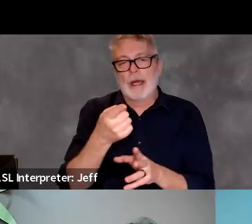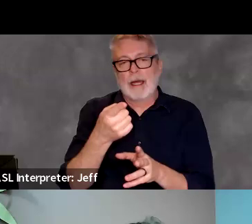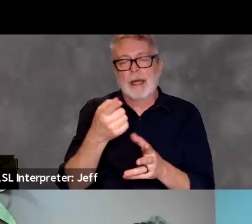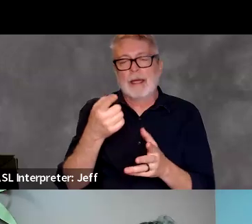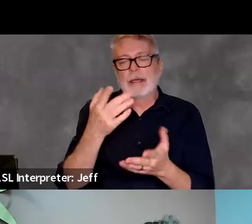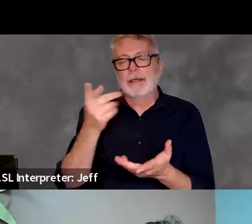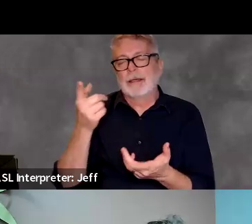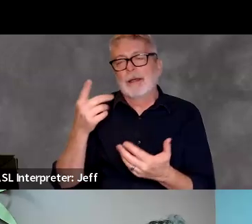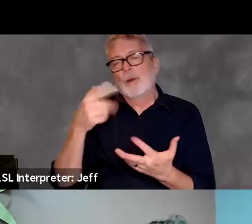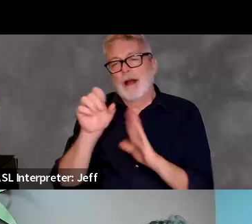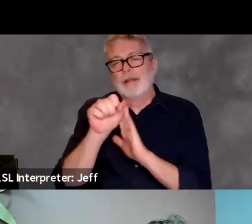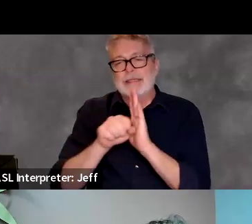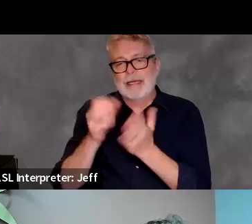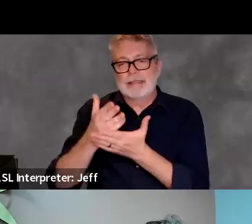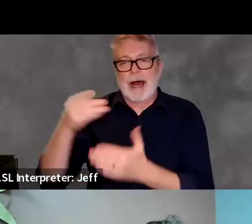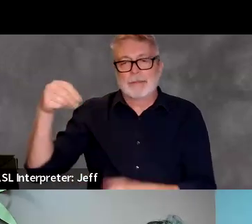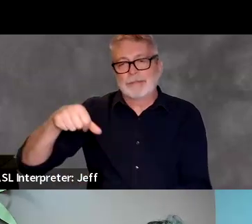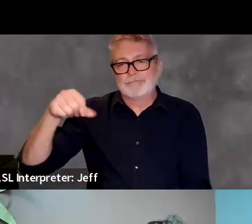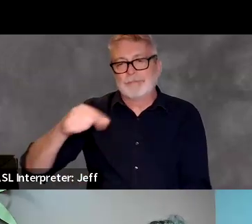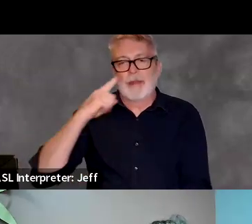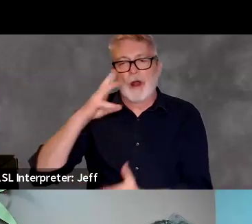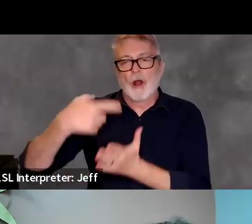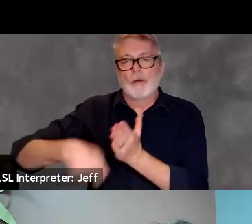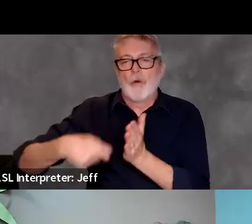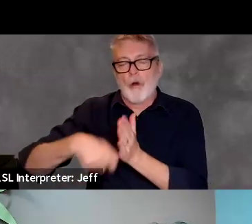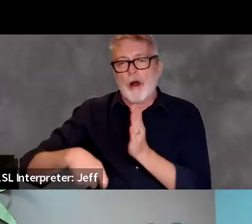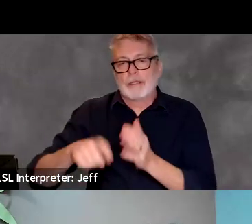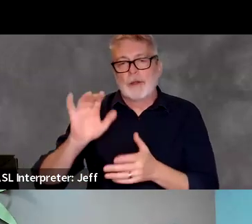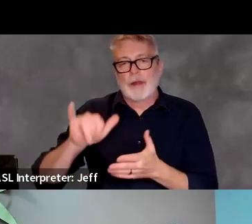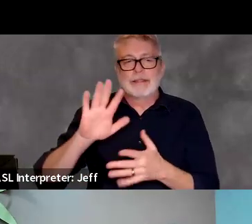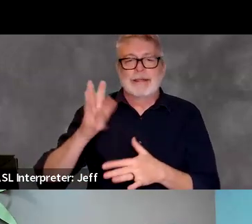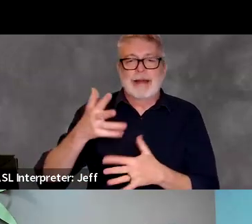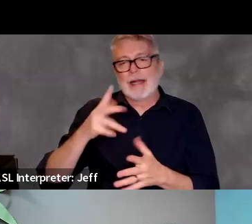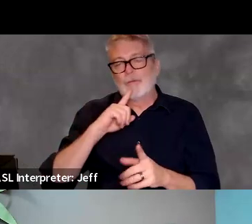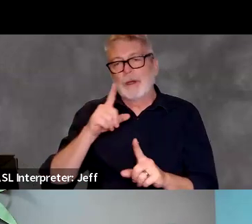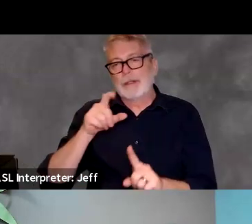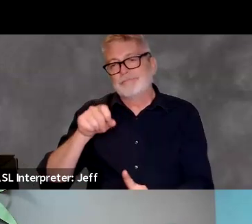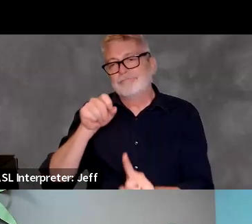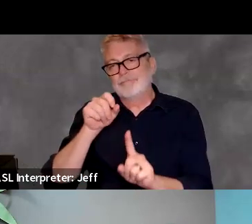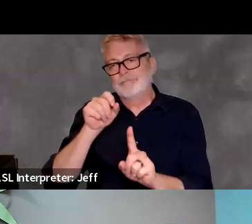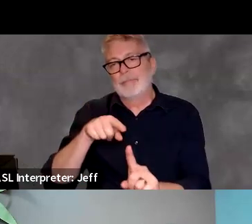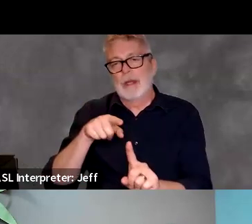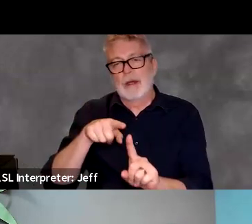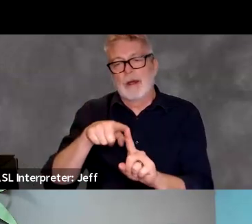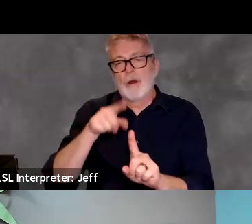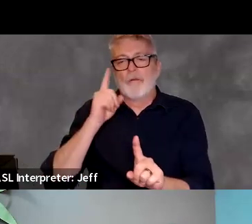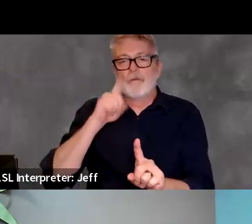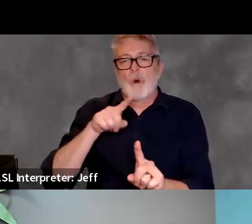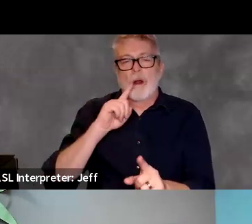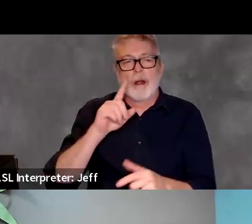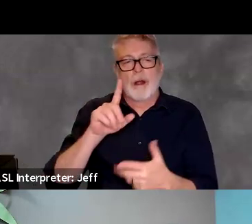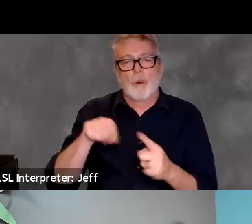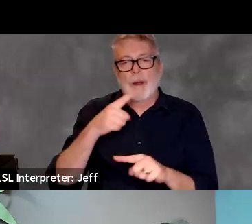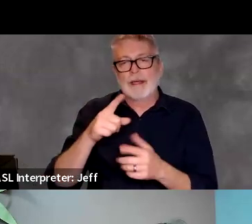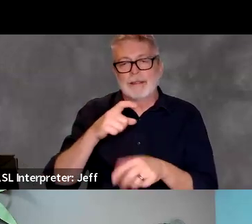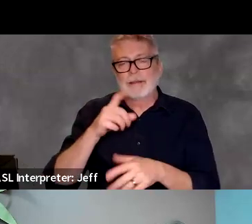reimbursement for expenses. So that's kind of the trigger of when the 100 days is done. So just a reminder where we're